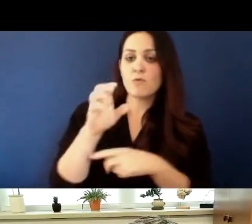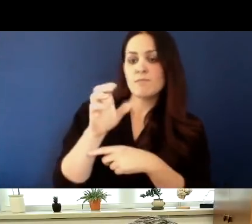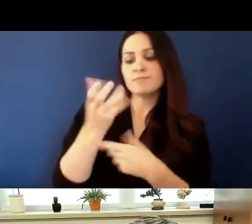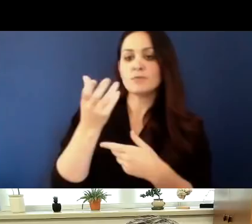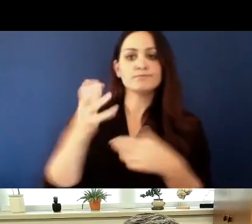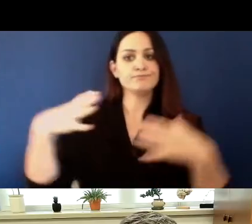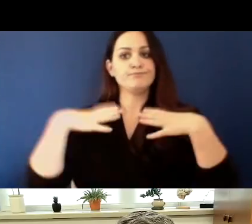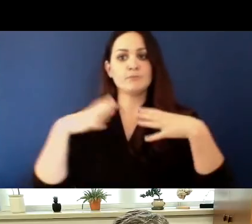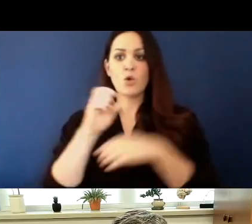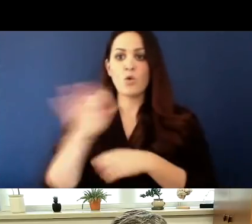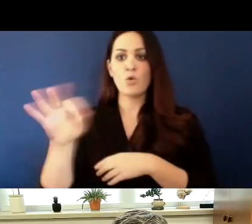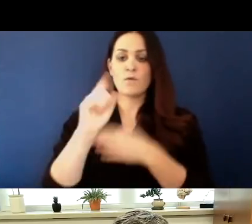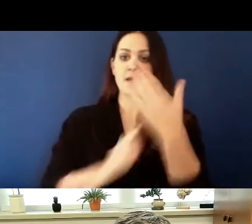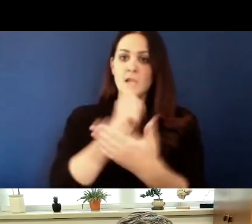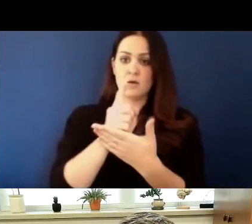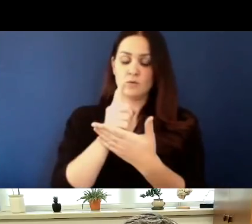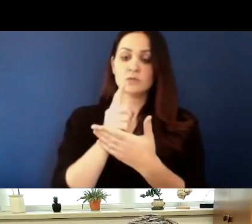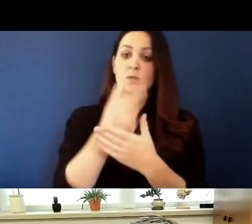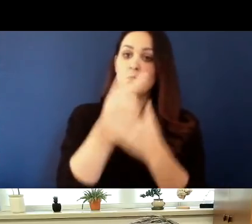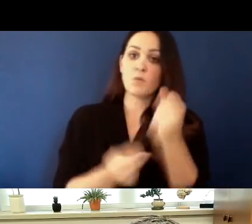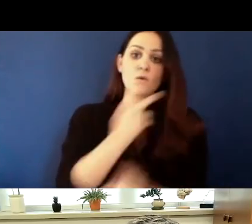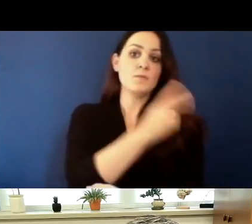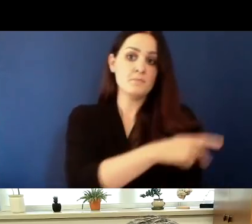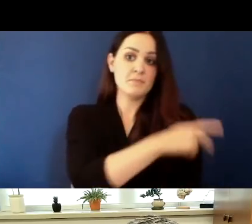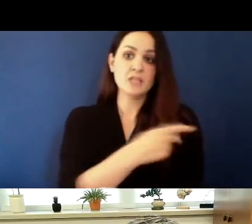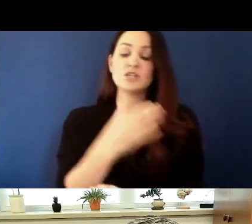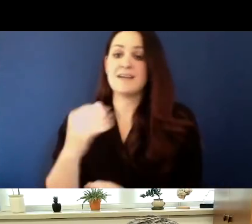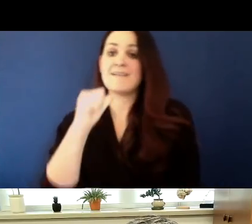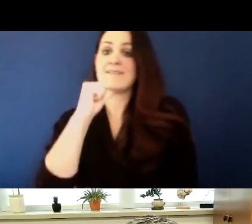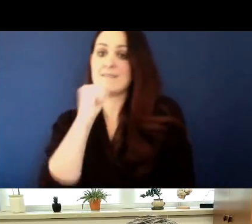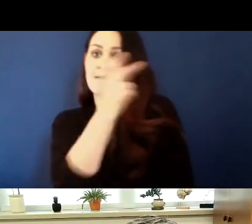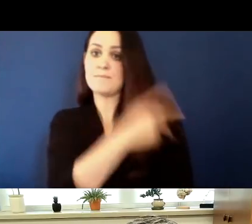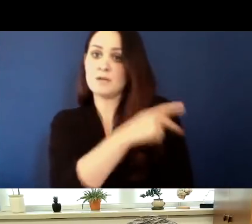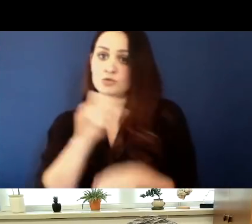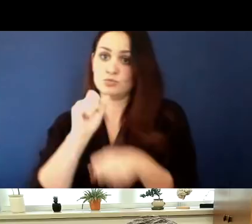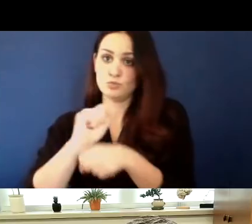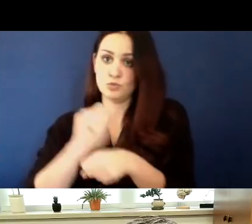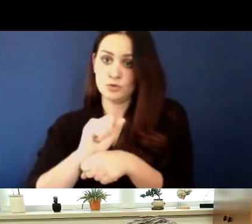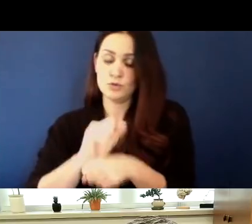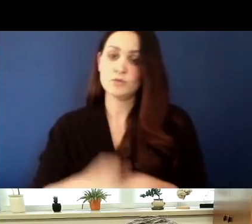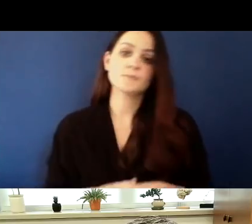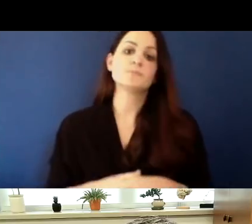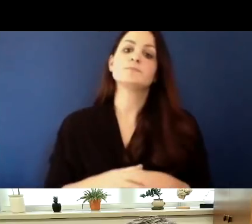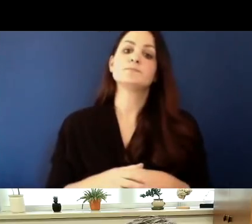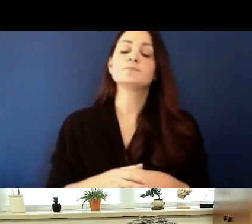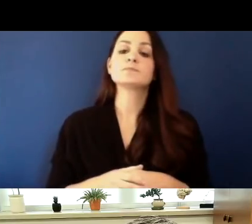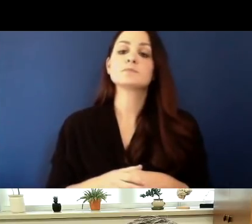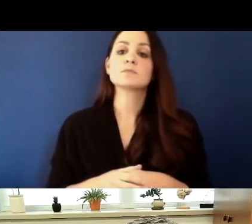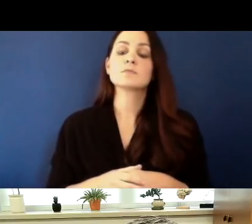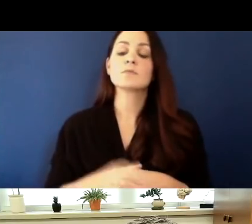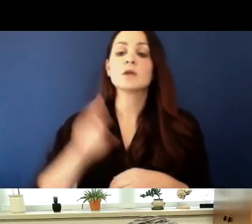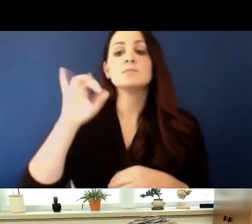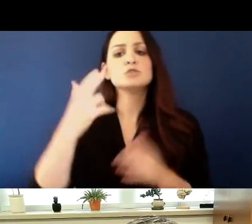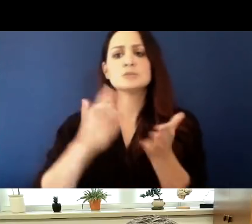the local level for both patient and non-patient facing work. We've been really pleased to see that Michigan Medicine is already doing this in